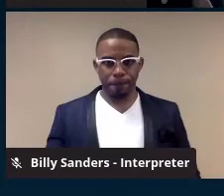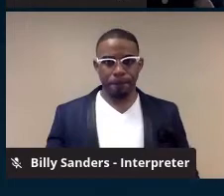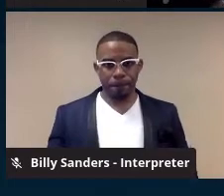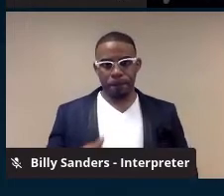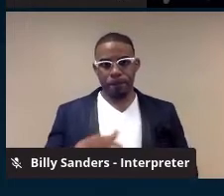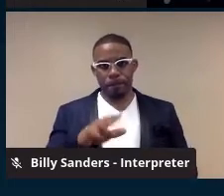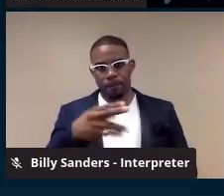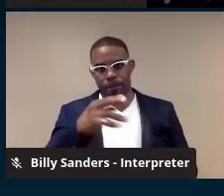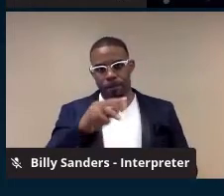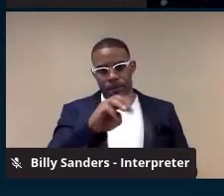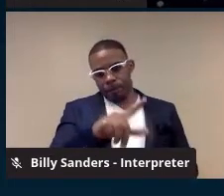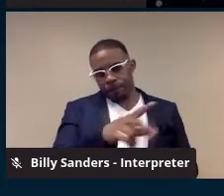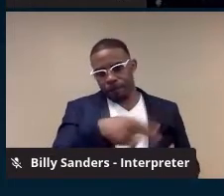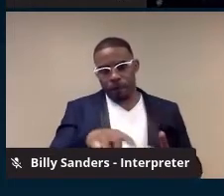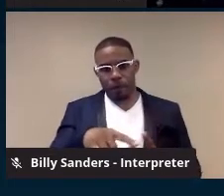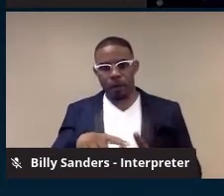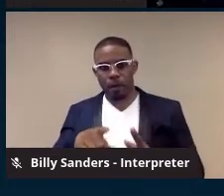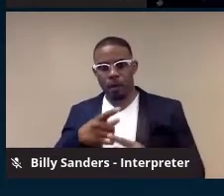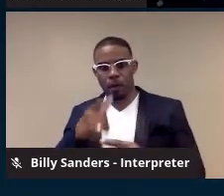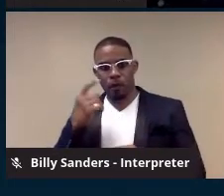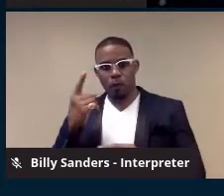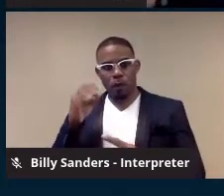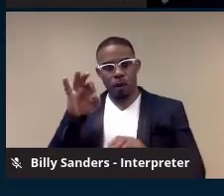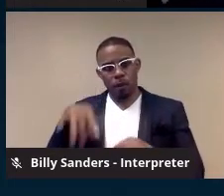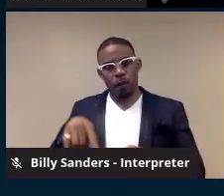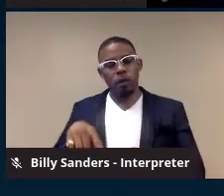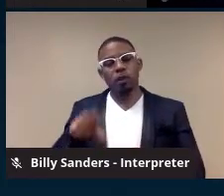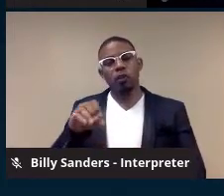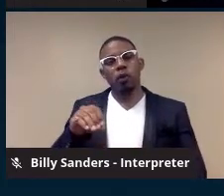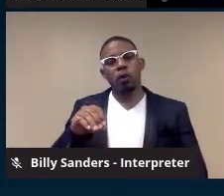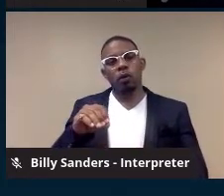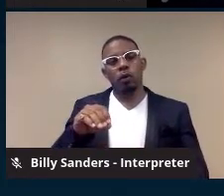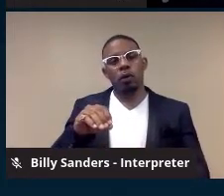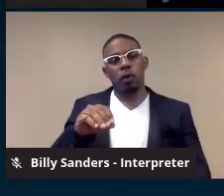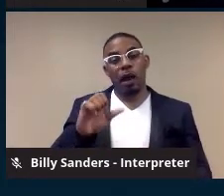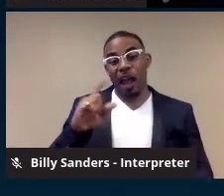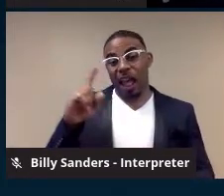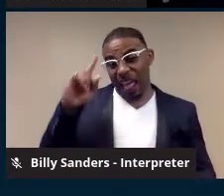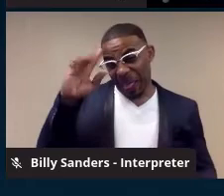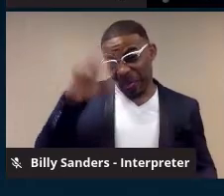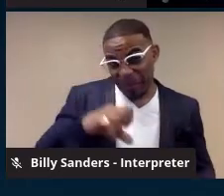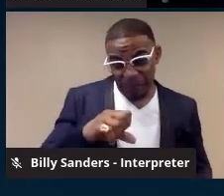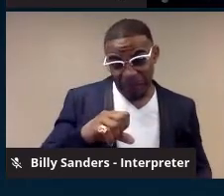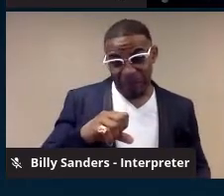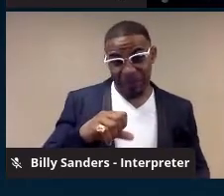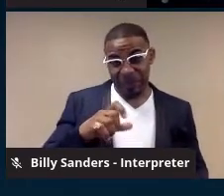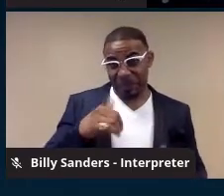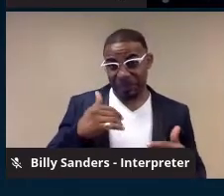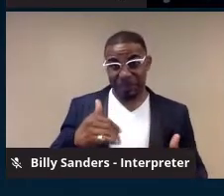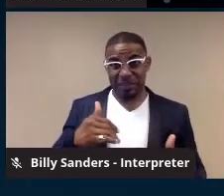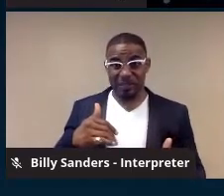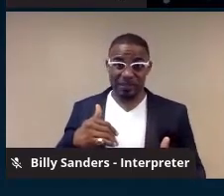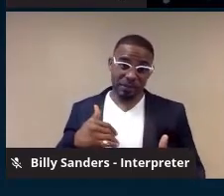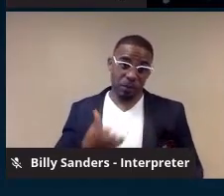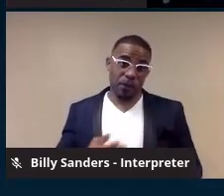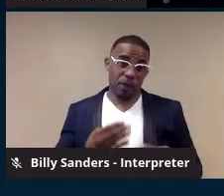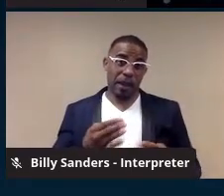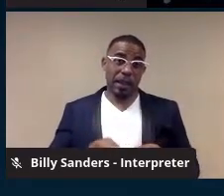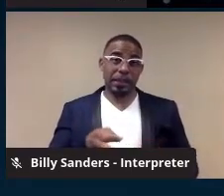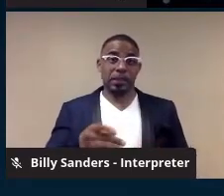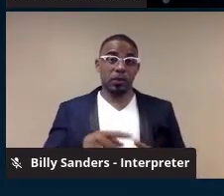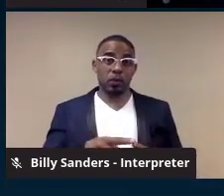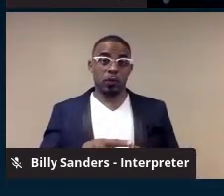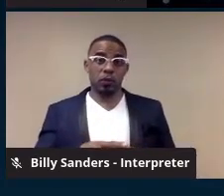your HTML, all within the one file. So what I thought I would show was how I then extended